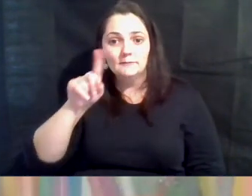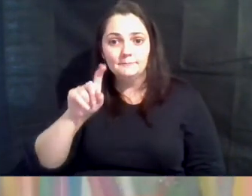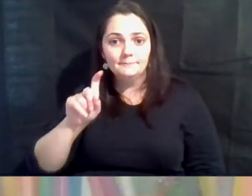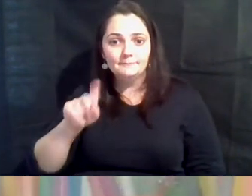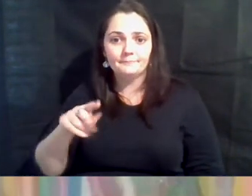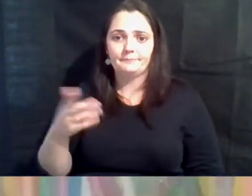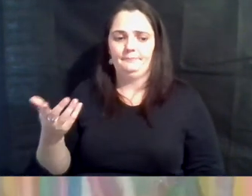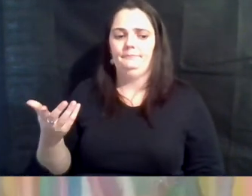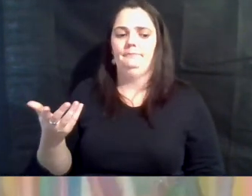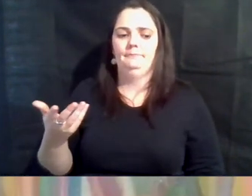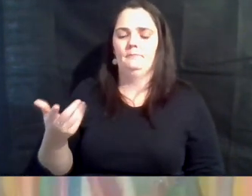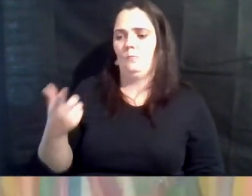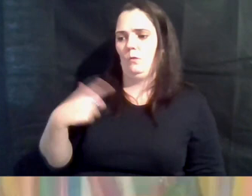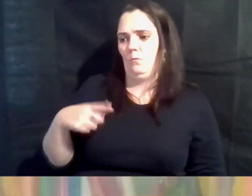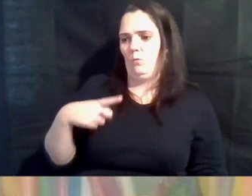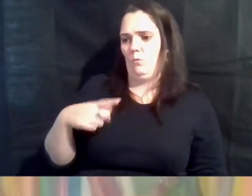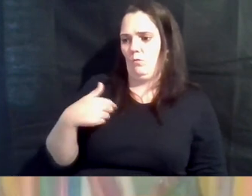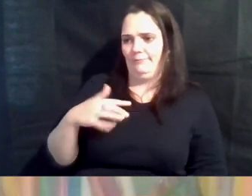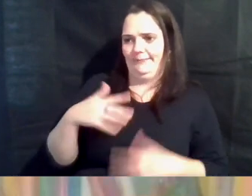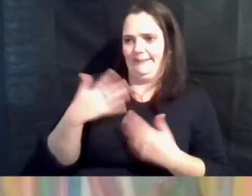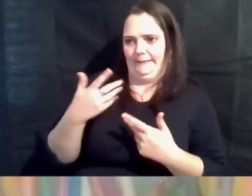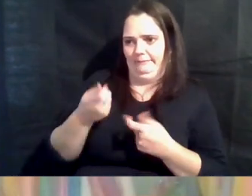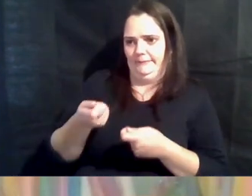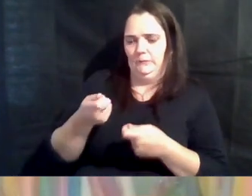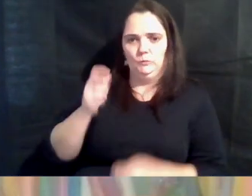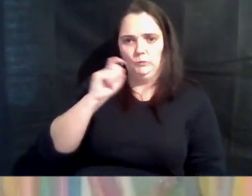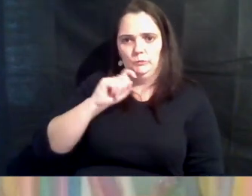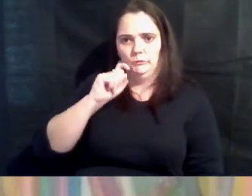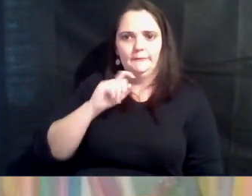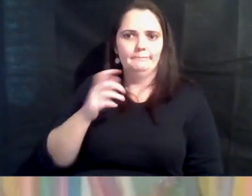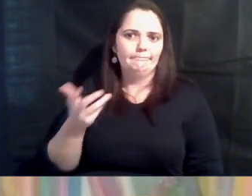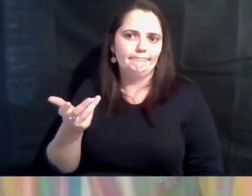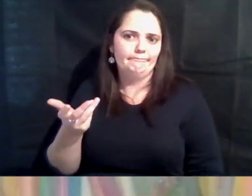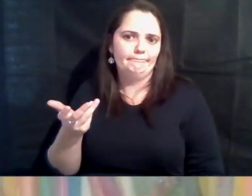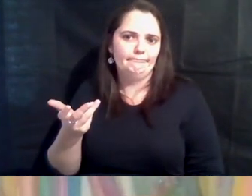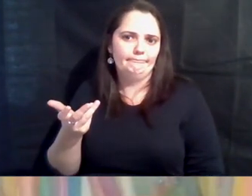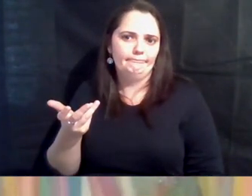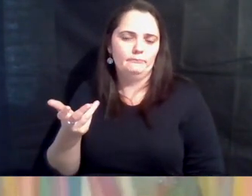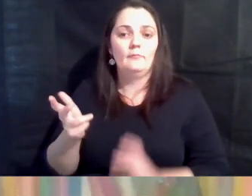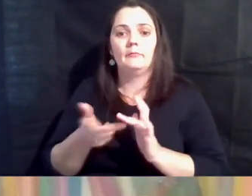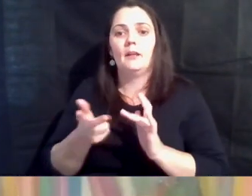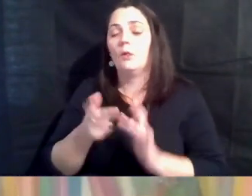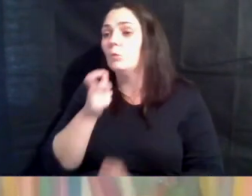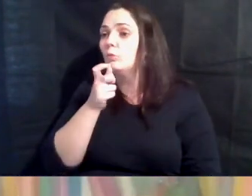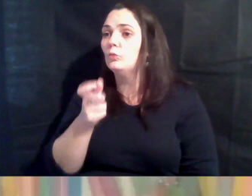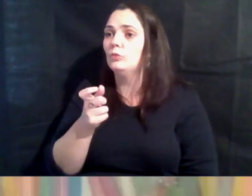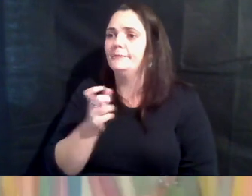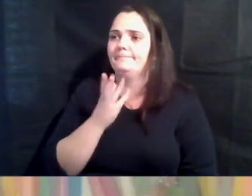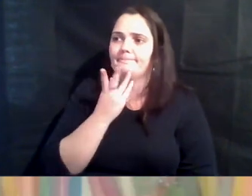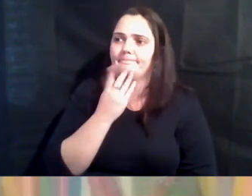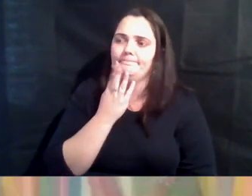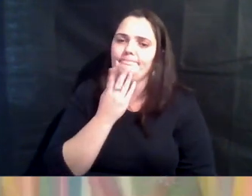Like, why didn't I water you? And then I might also put one more word. What springs to mind?